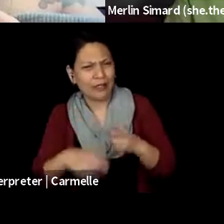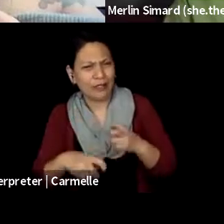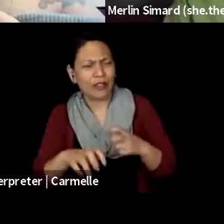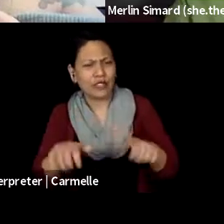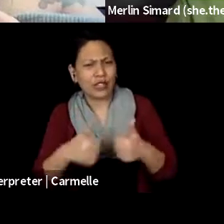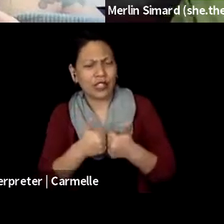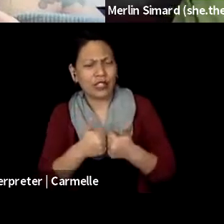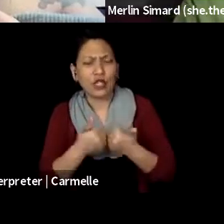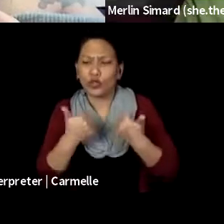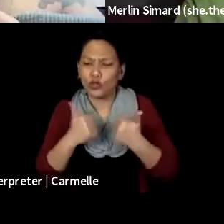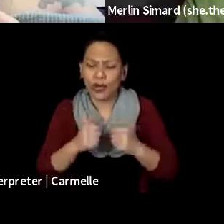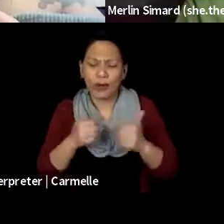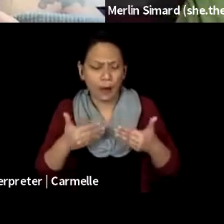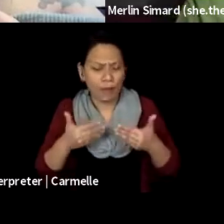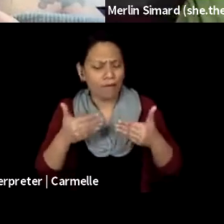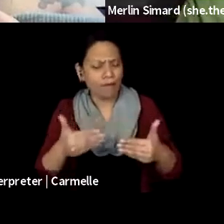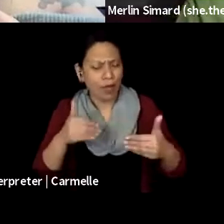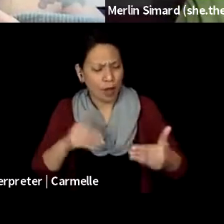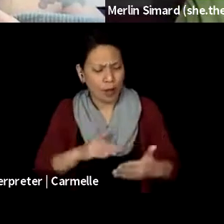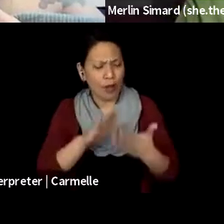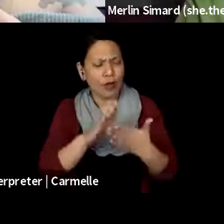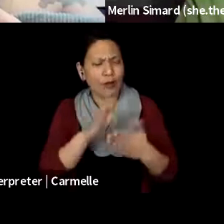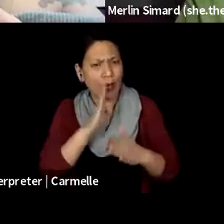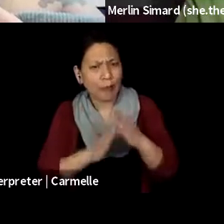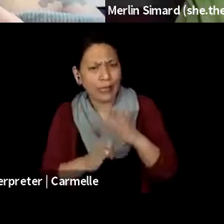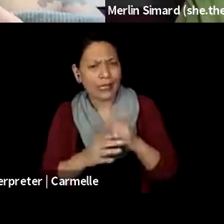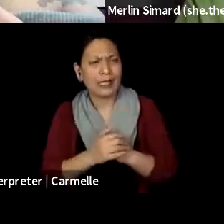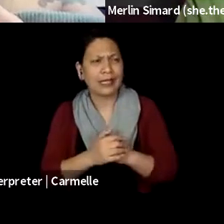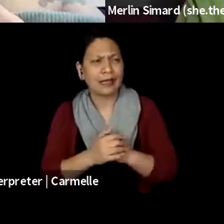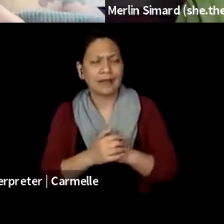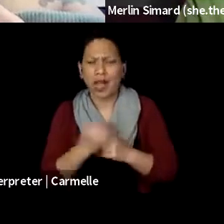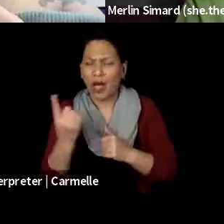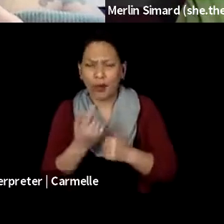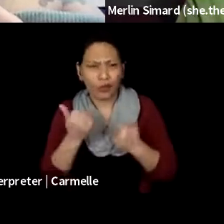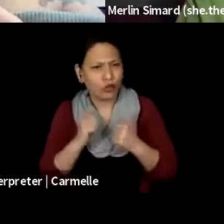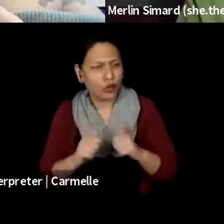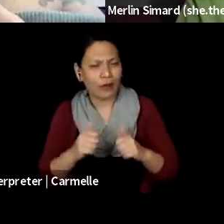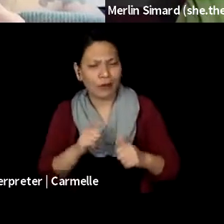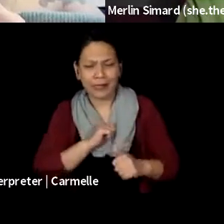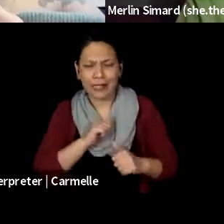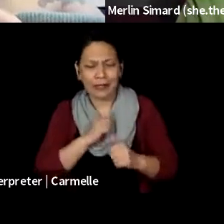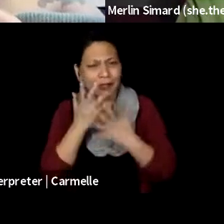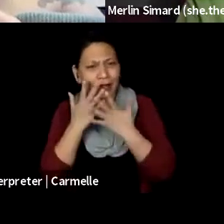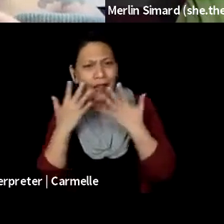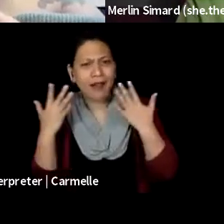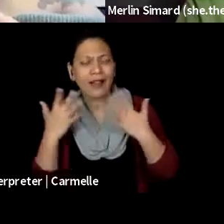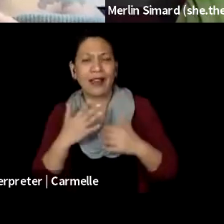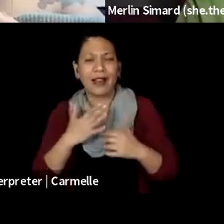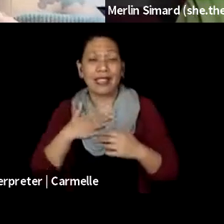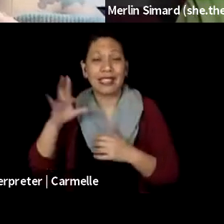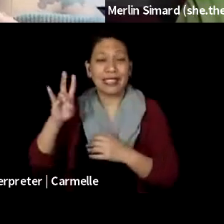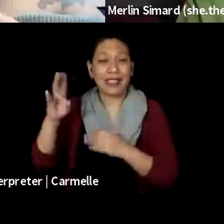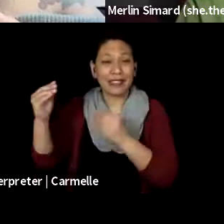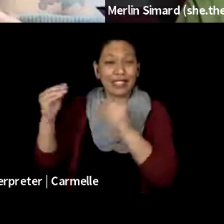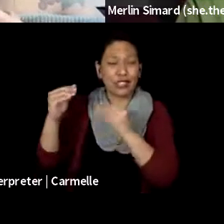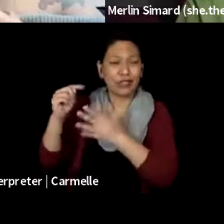like humbly, and I've always been really kind, and I always, you know, everything I do is inspired by the seven teachings and making sure that I